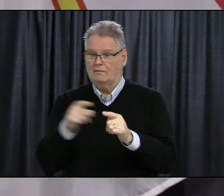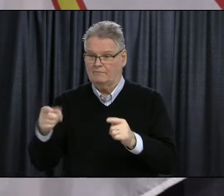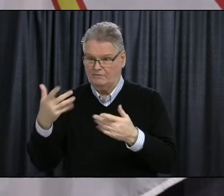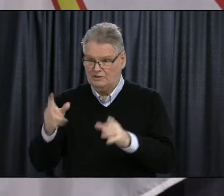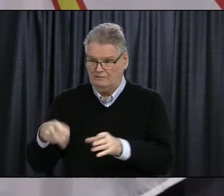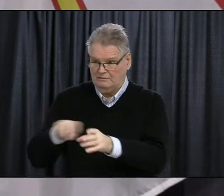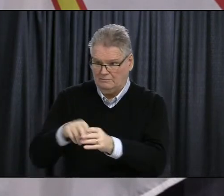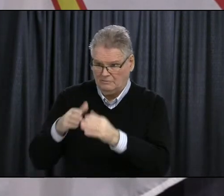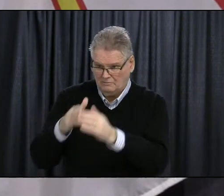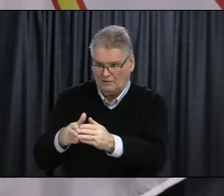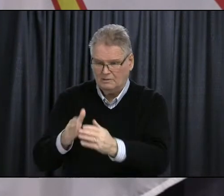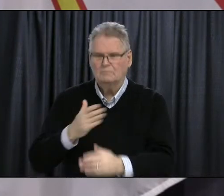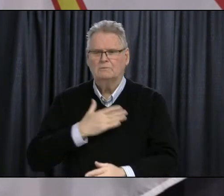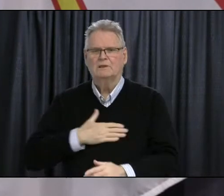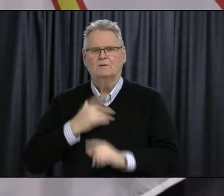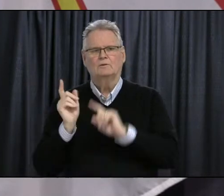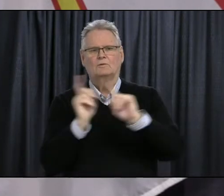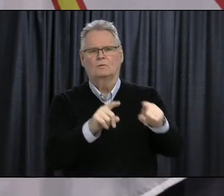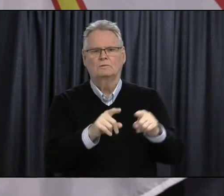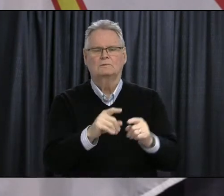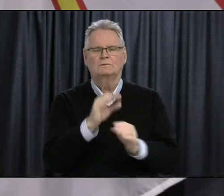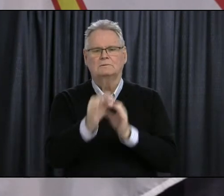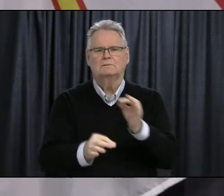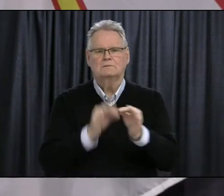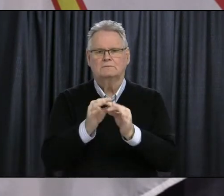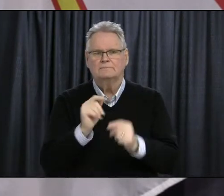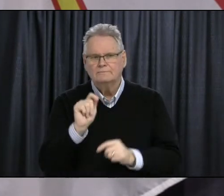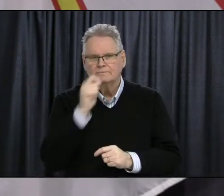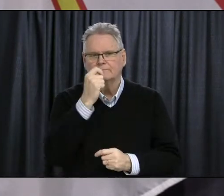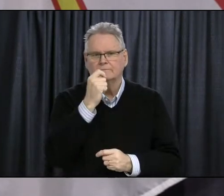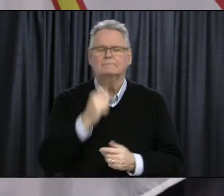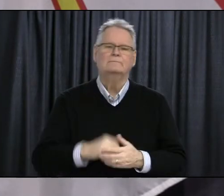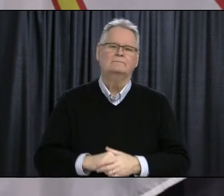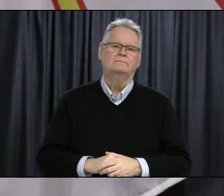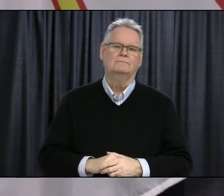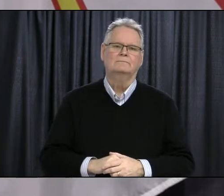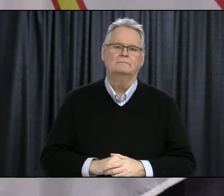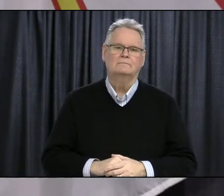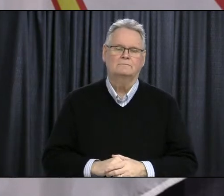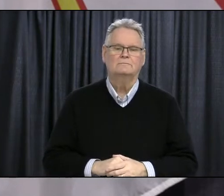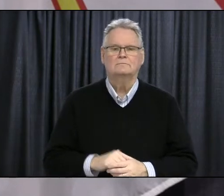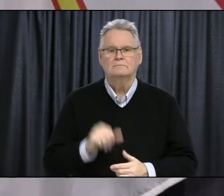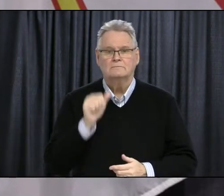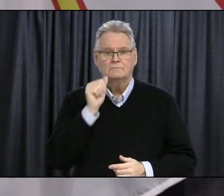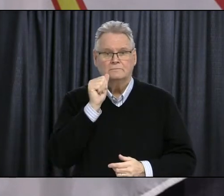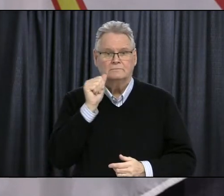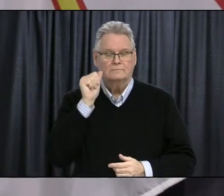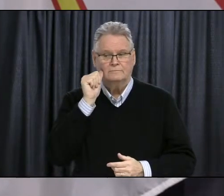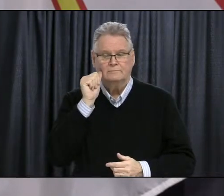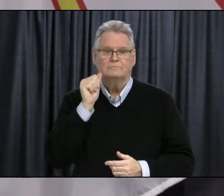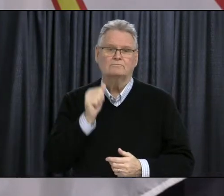yesterday. Eastern Health is still in the process of investigating the initial source, and we still have